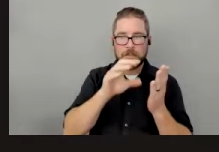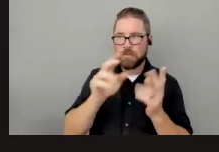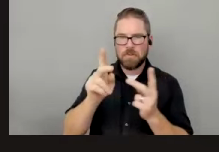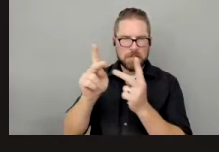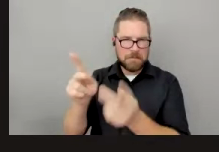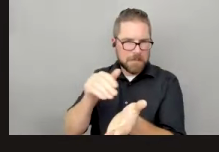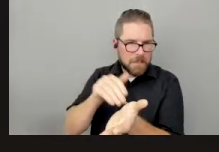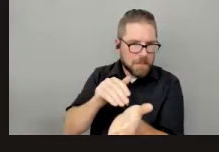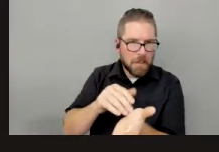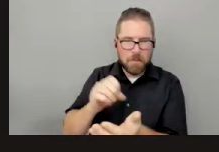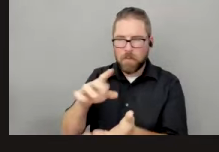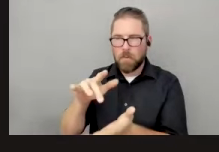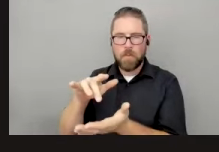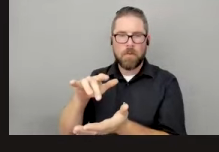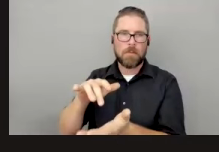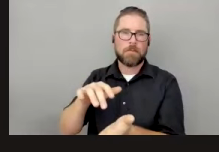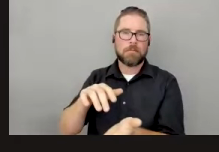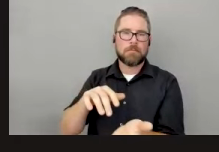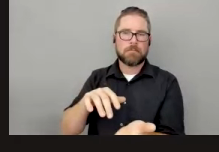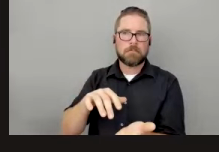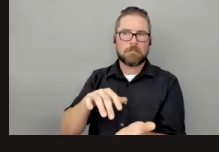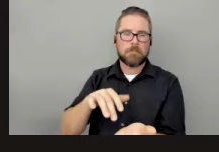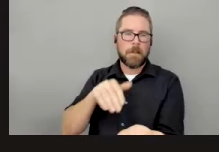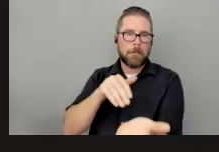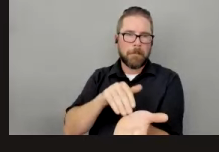Jocelyn, do you want to add anything to that?